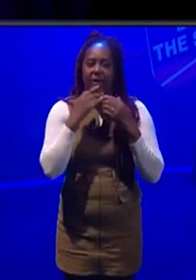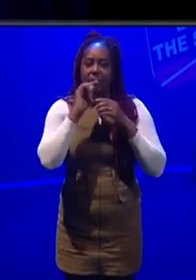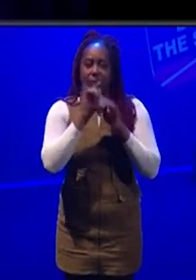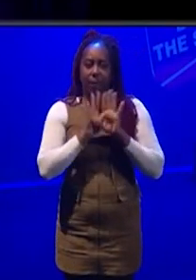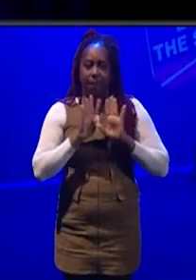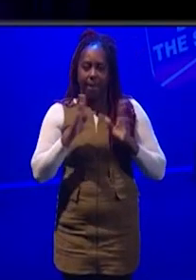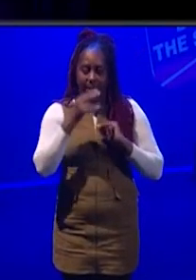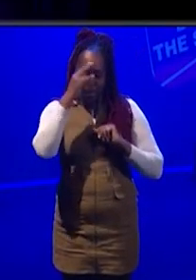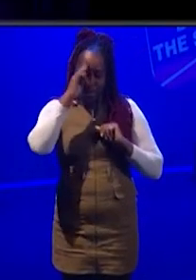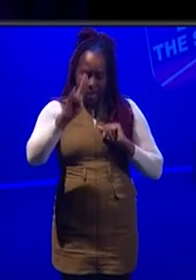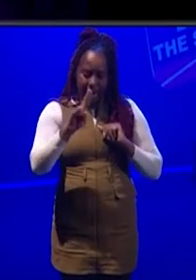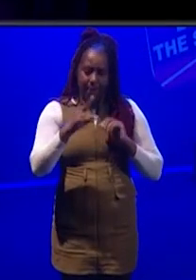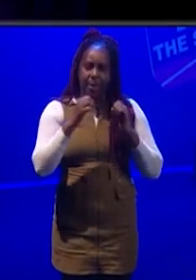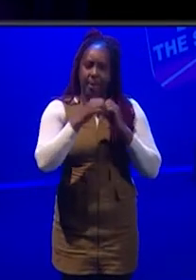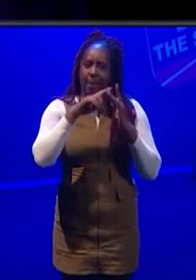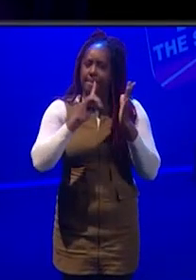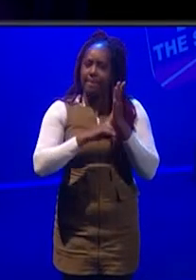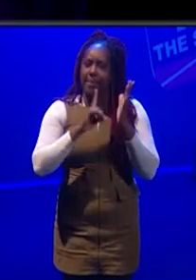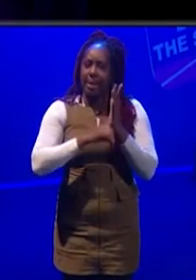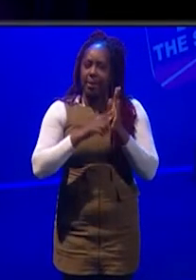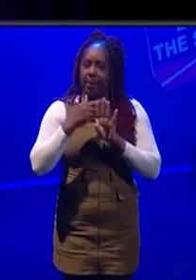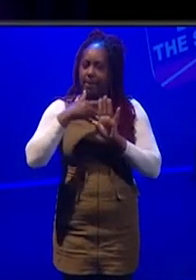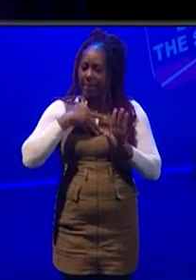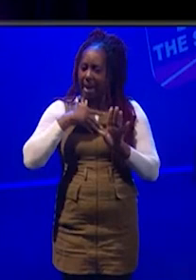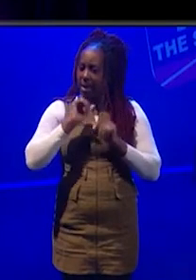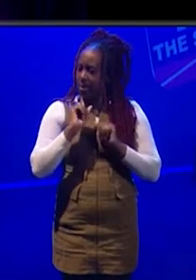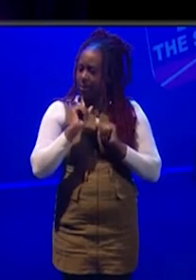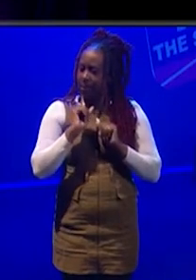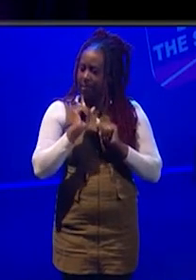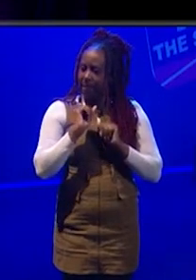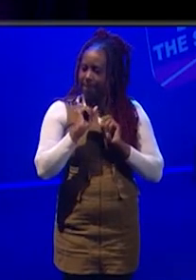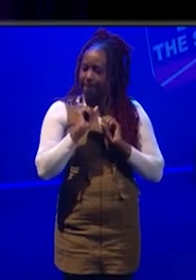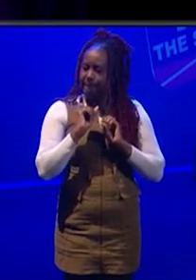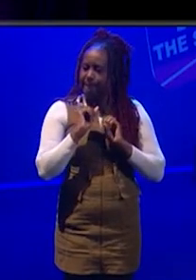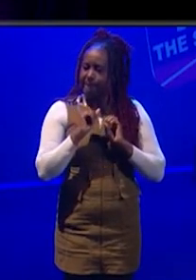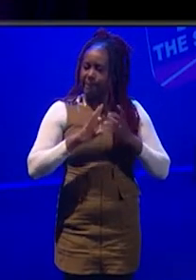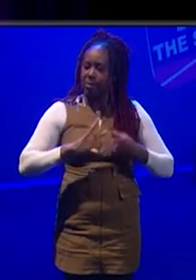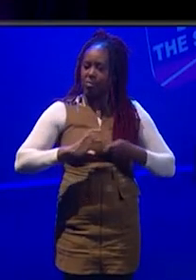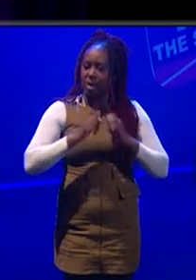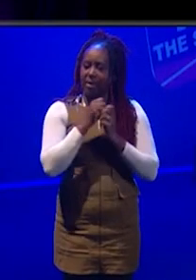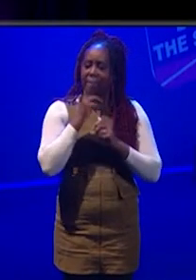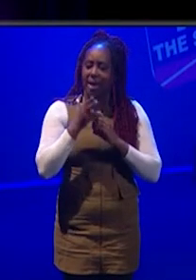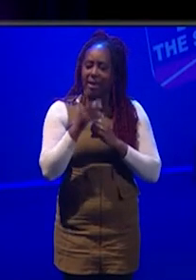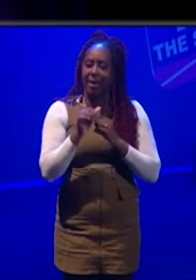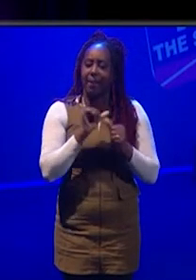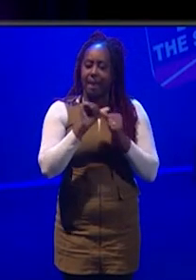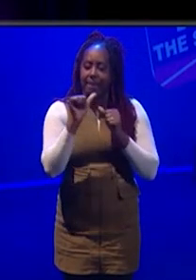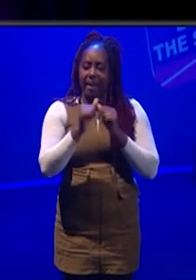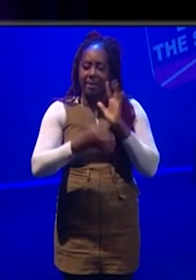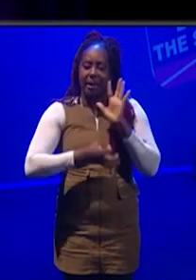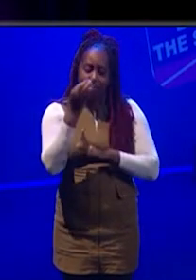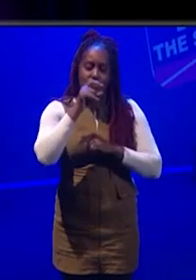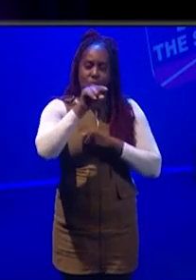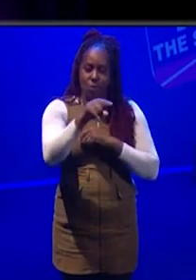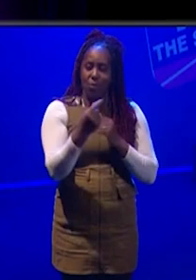chosen Build Back Fairer. So Build Back Fairer was inspired by a campaign led by Creative and Cultural Skills. They had a podcast that explores the impacts